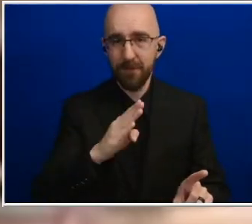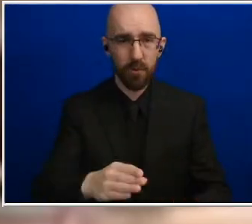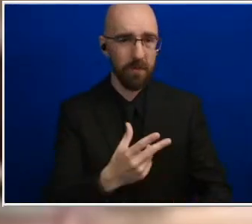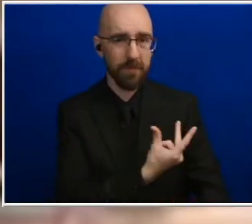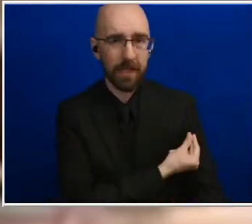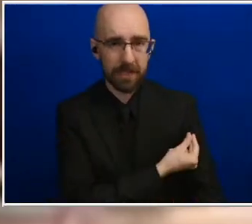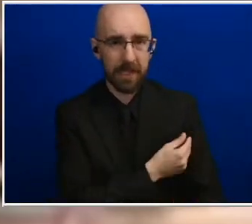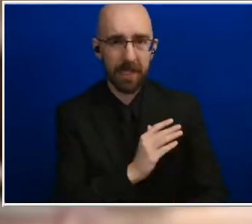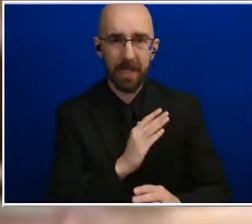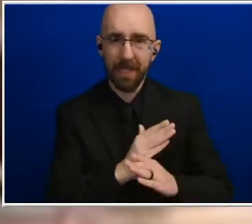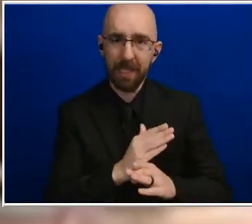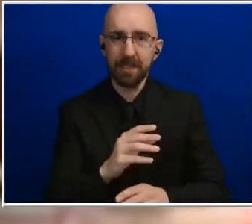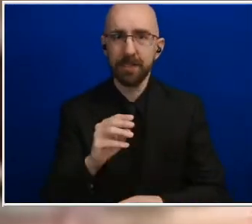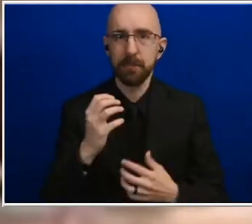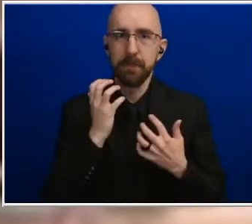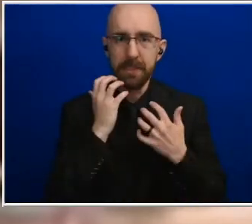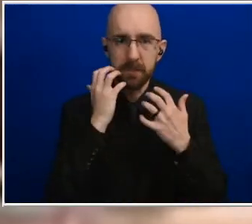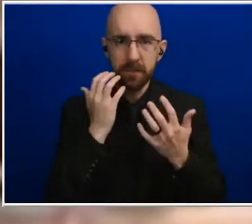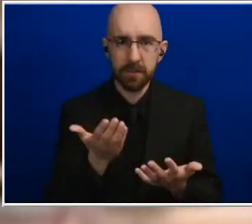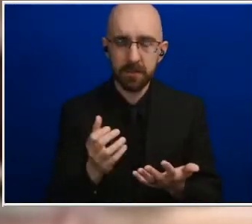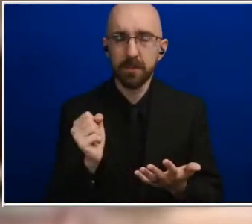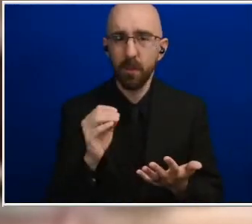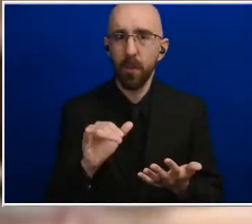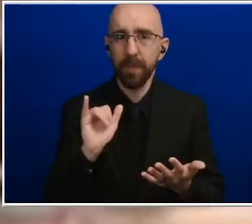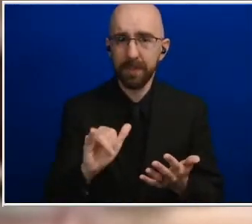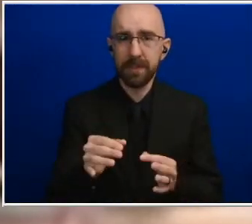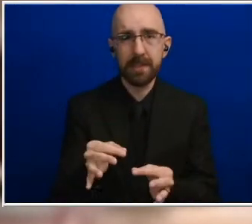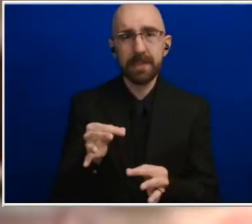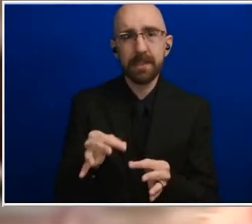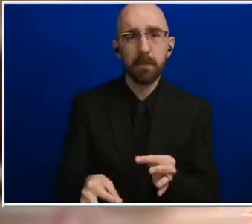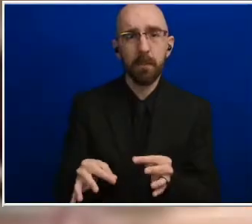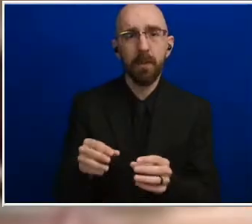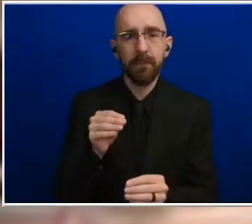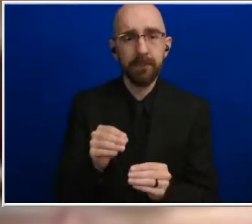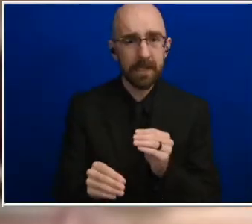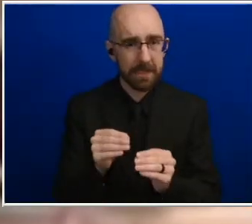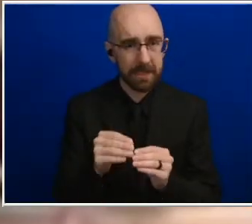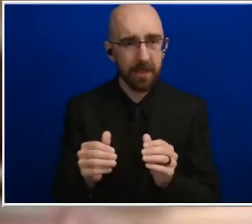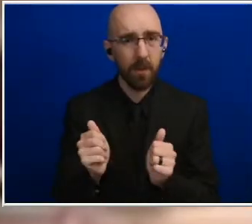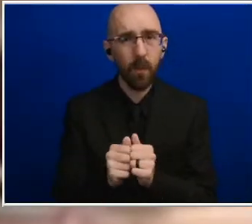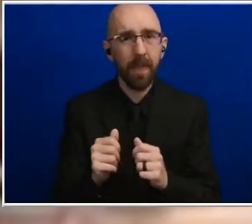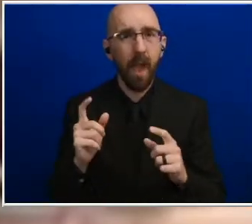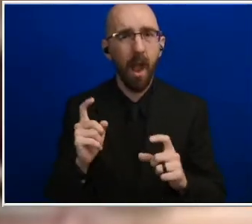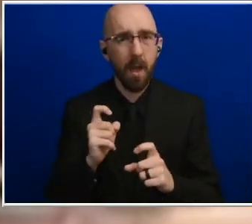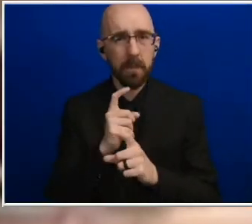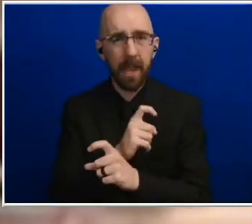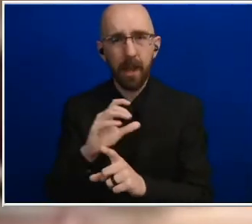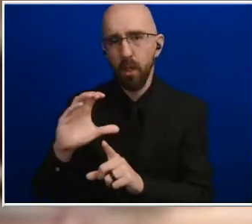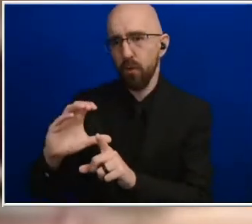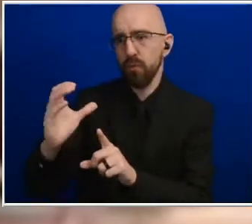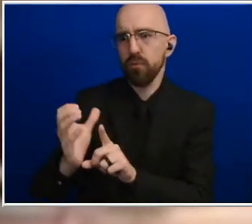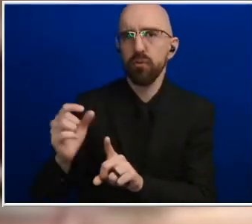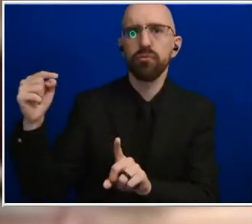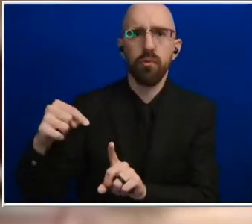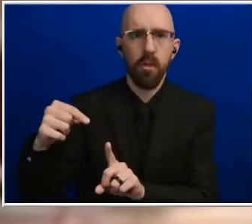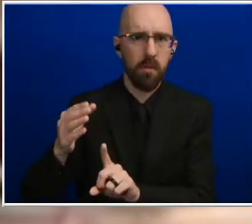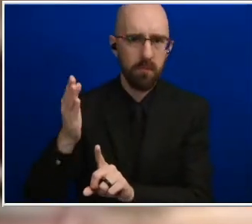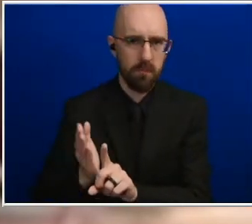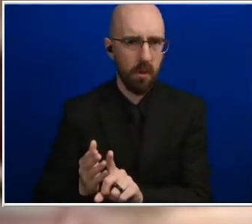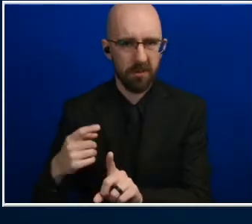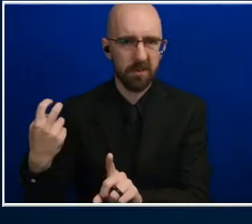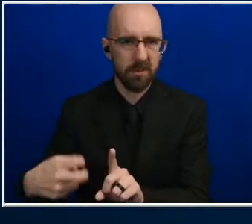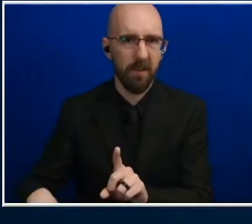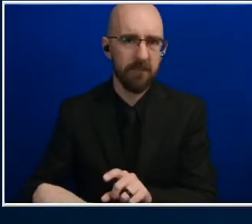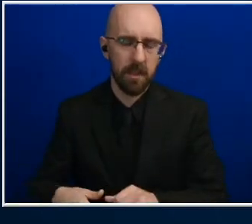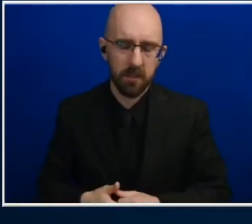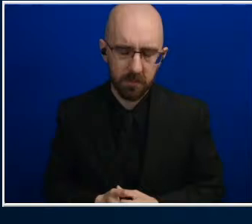against measles. So this is a simple fix with a complicated cultural aspect to it. Yeah, I think